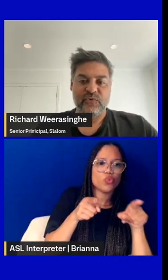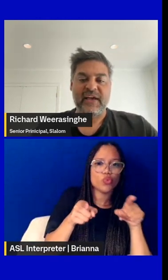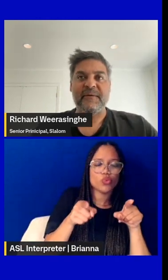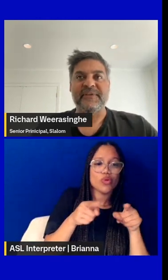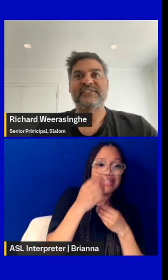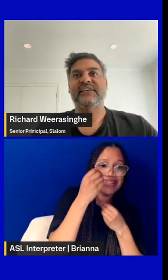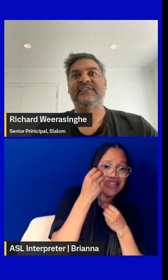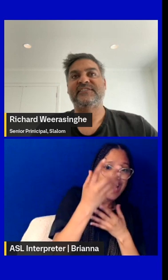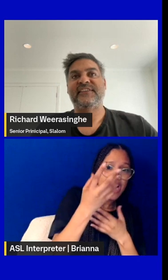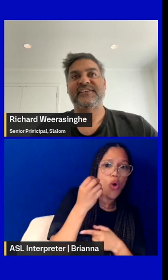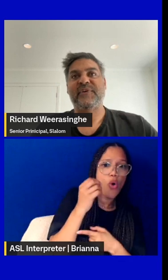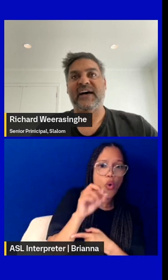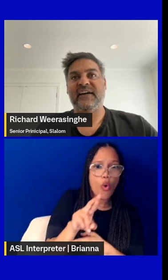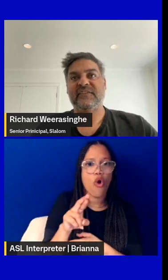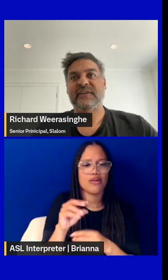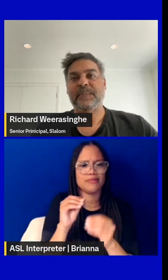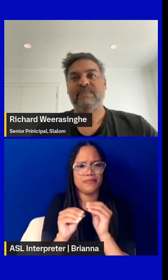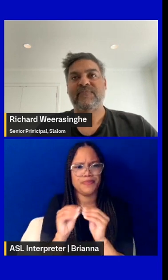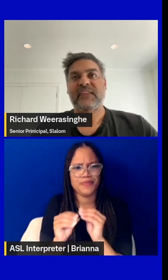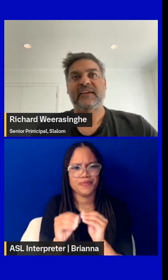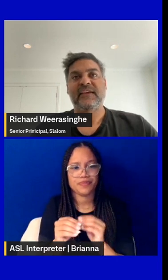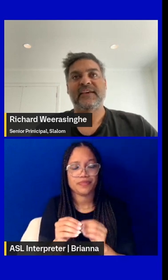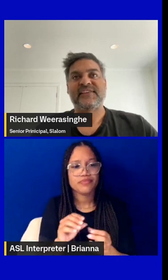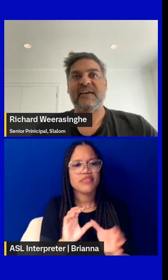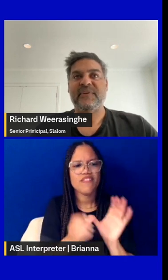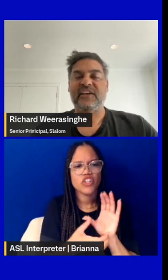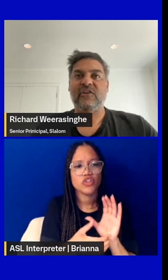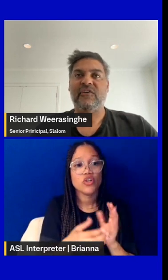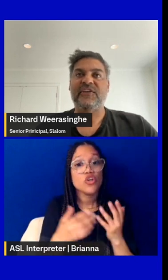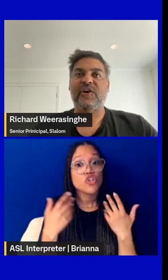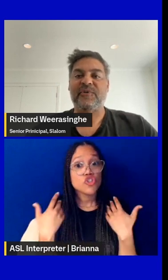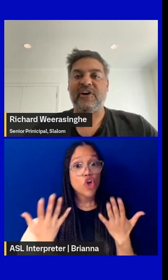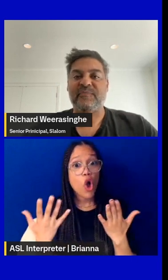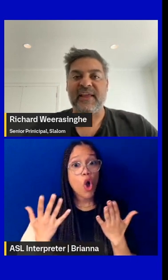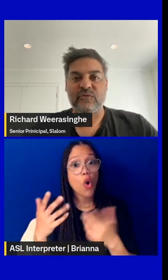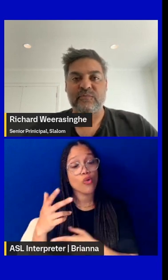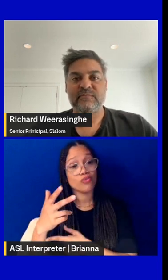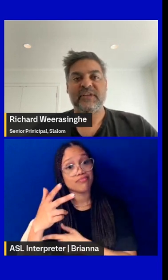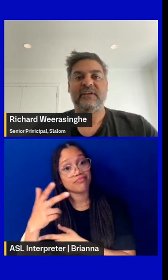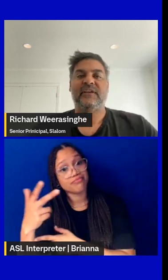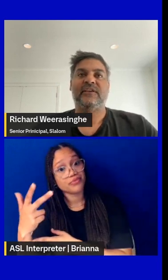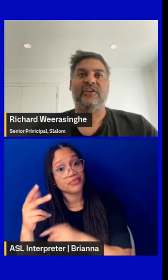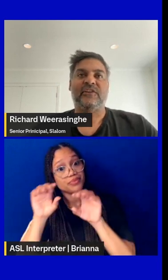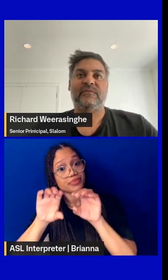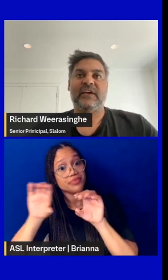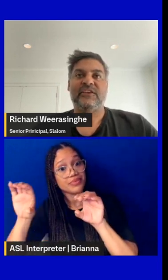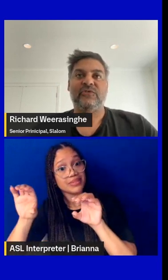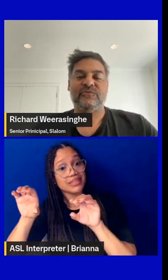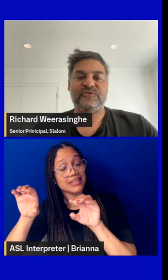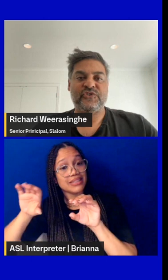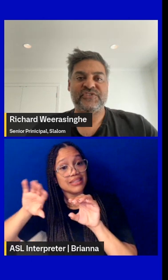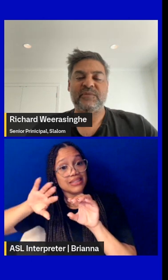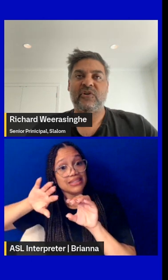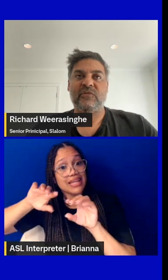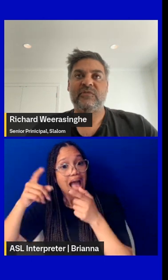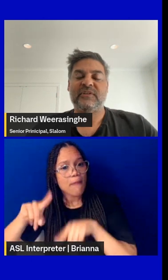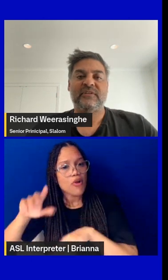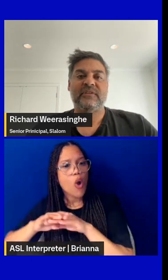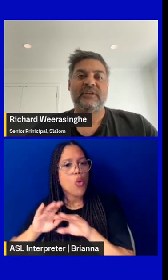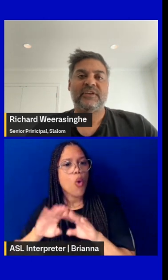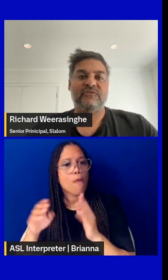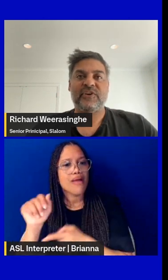So what happens is this part is happening on the OpenAI platform. You're choosing the